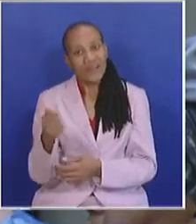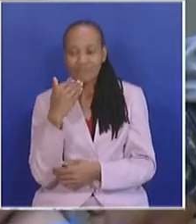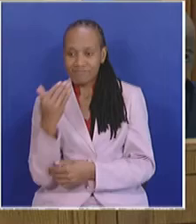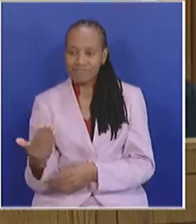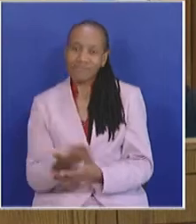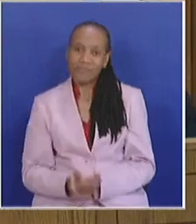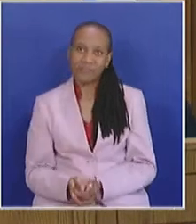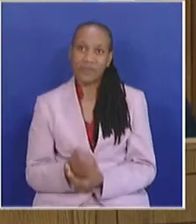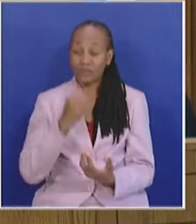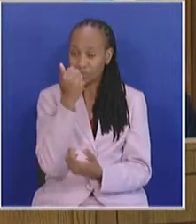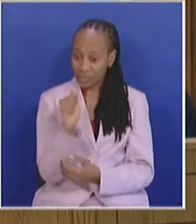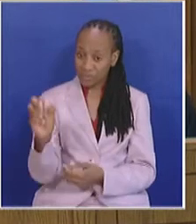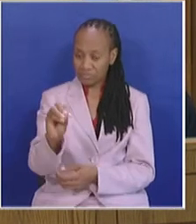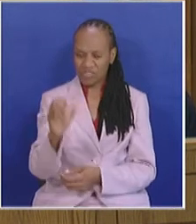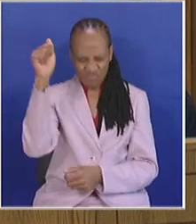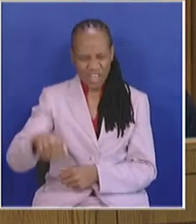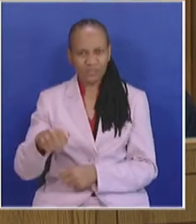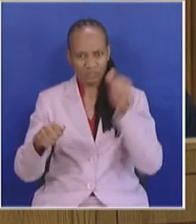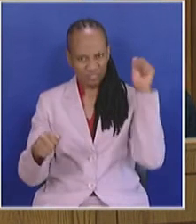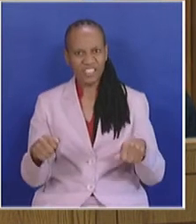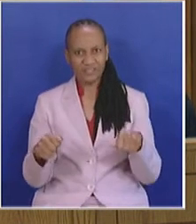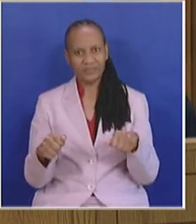any objection to this motion?